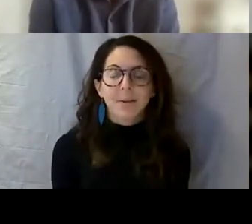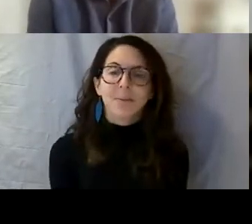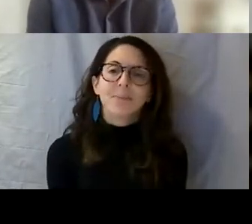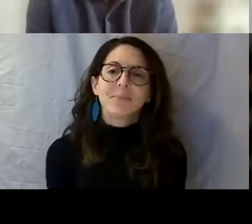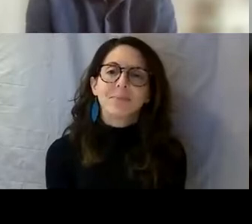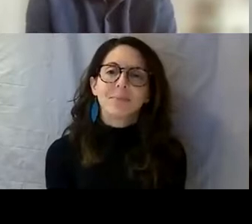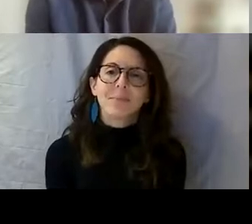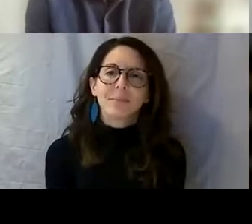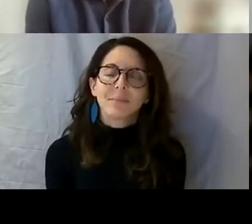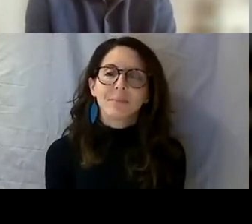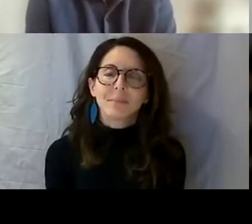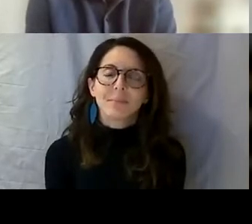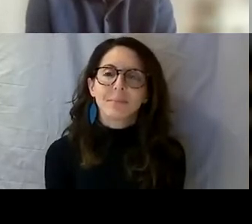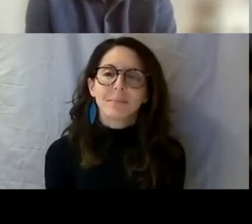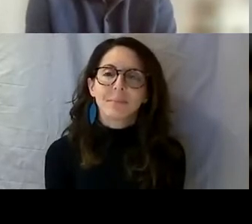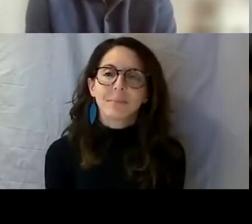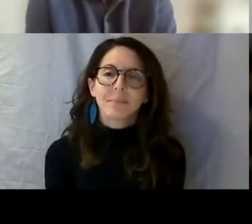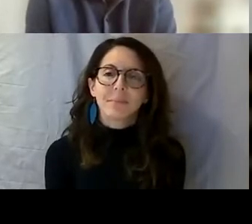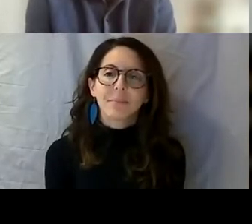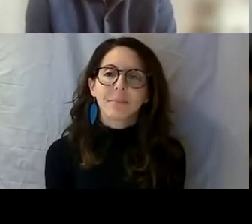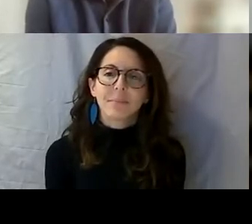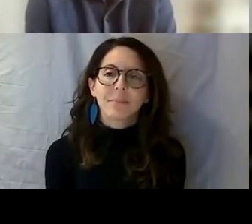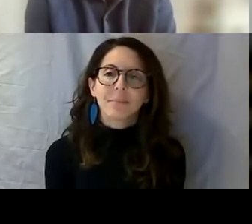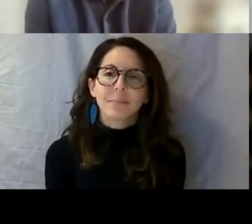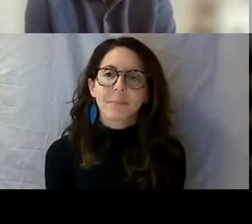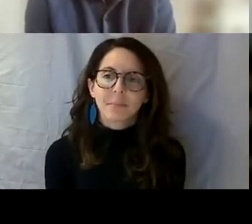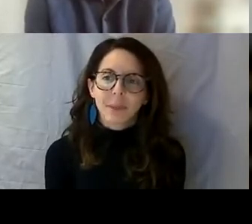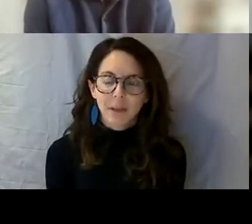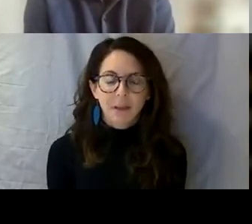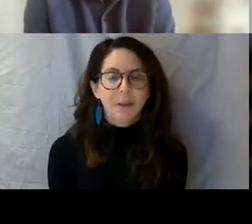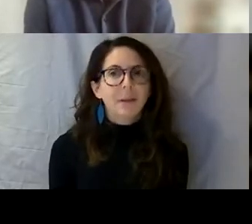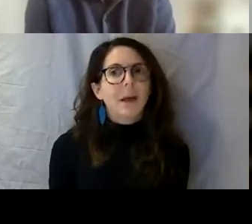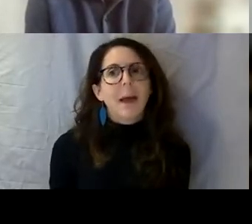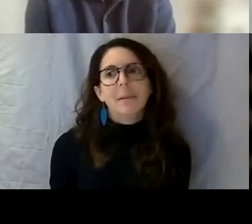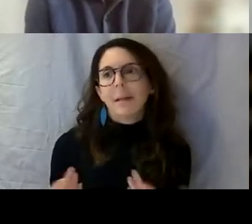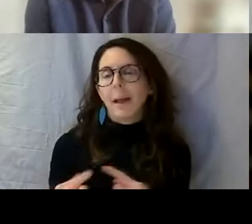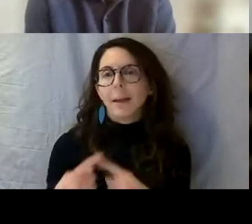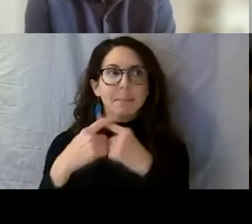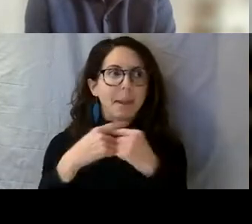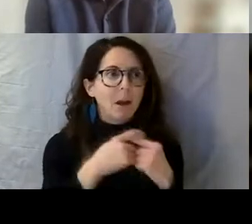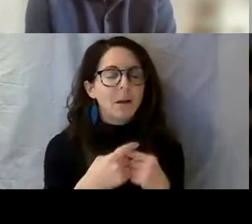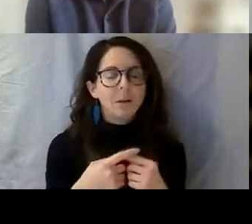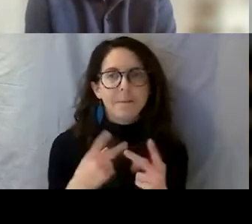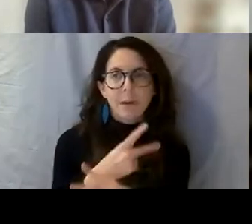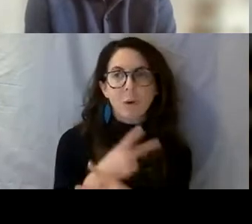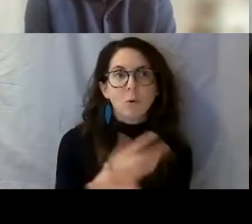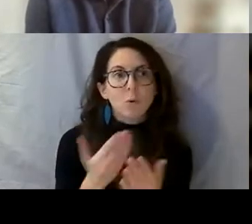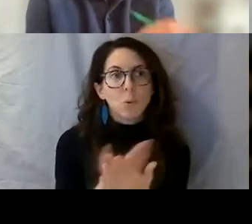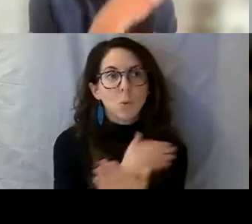us to develop new ways of working, to come